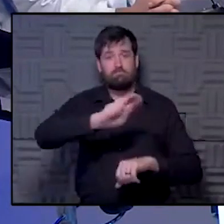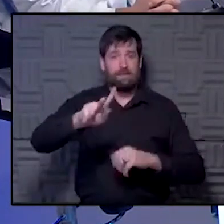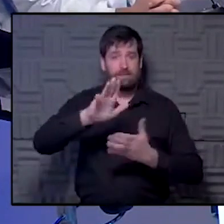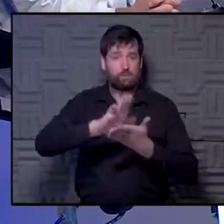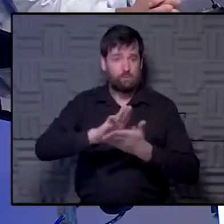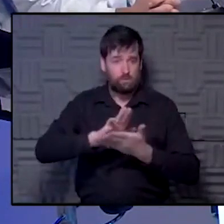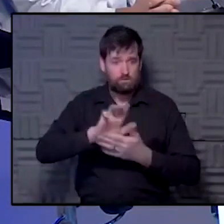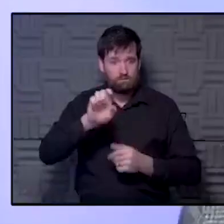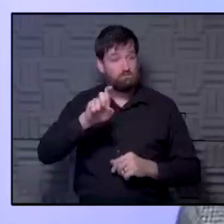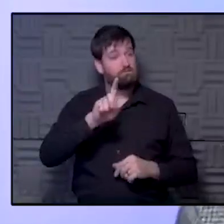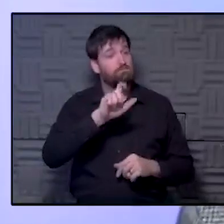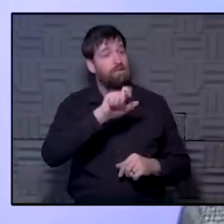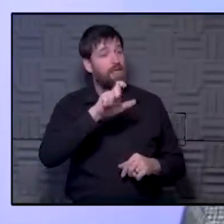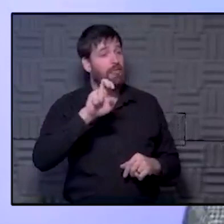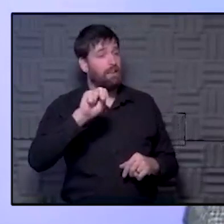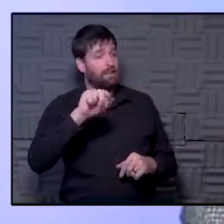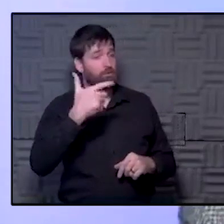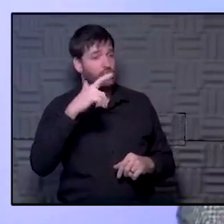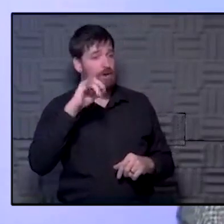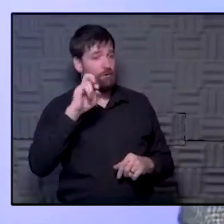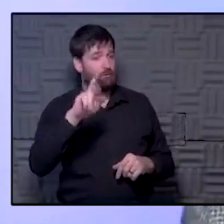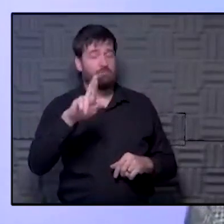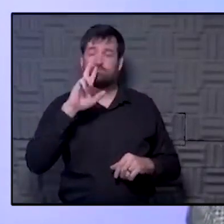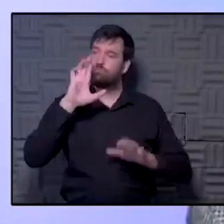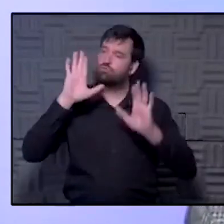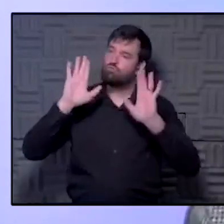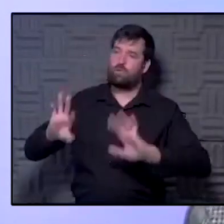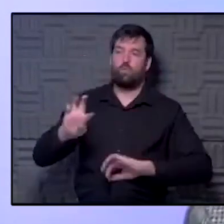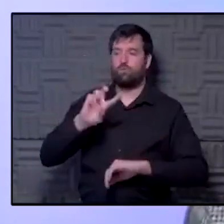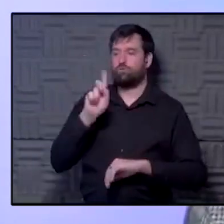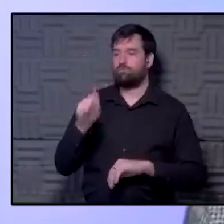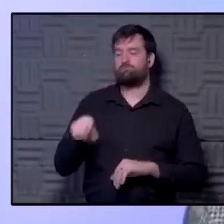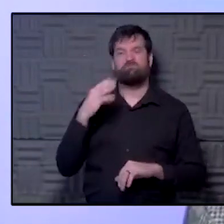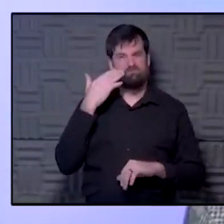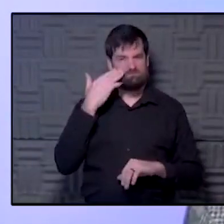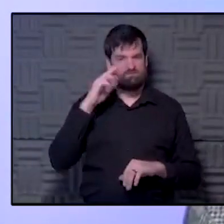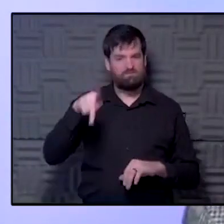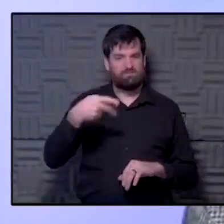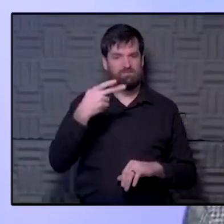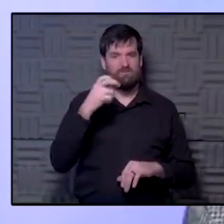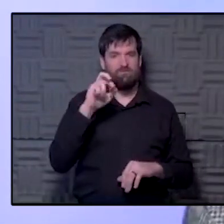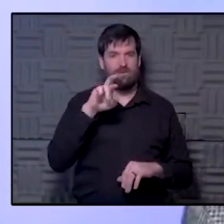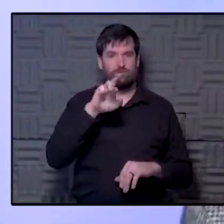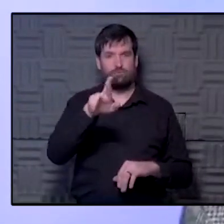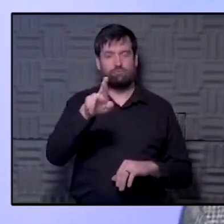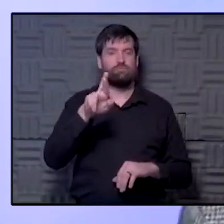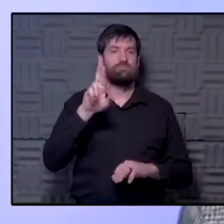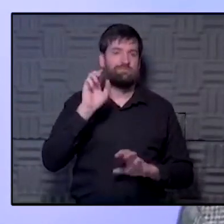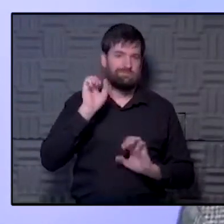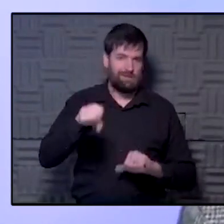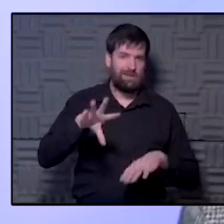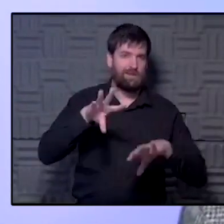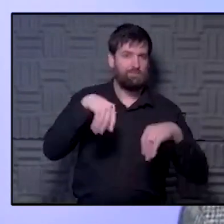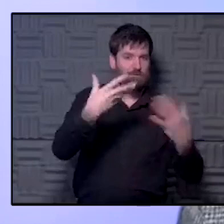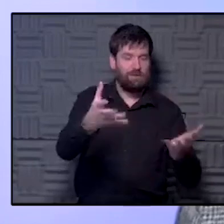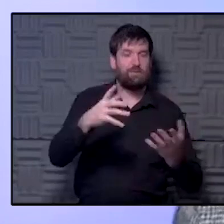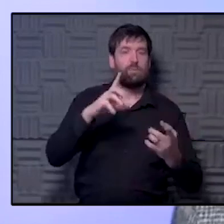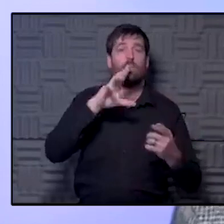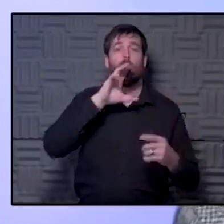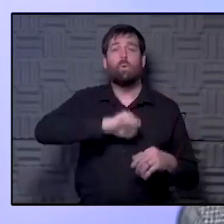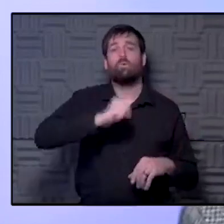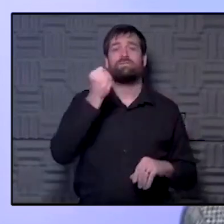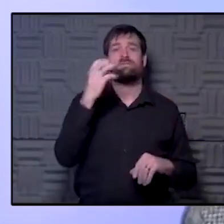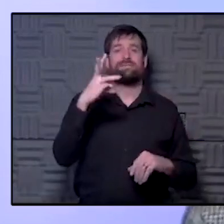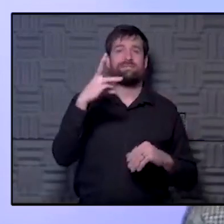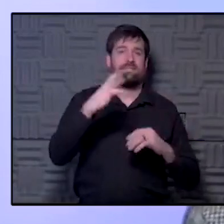Greiner? Great question. You know, we know the Pfizer vaccine can be given to 16-year-olds and up, and